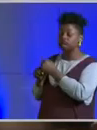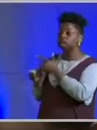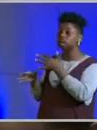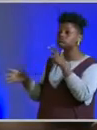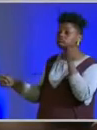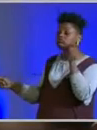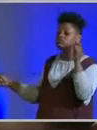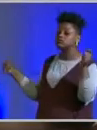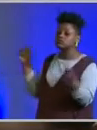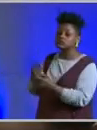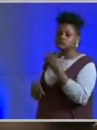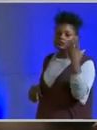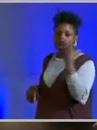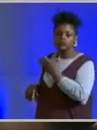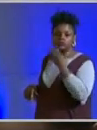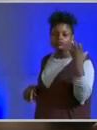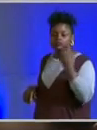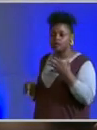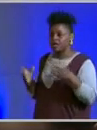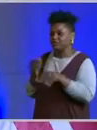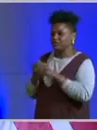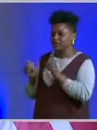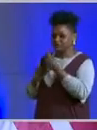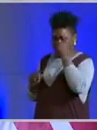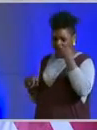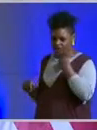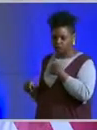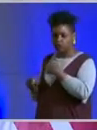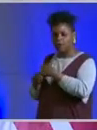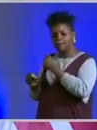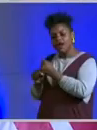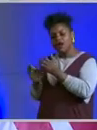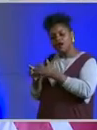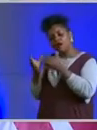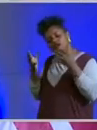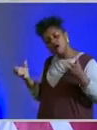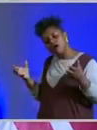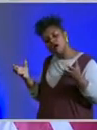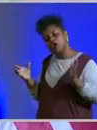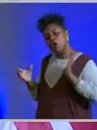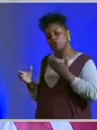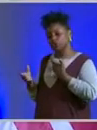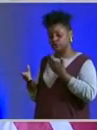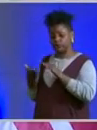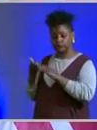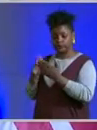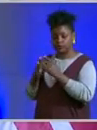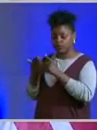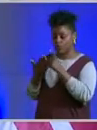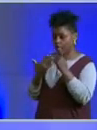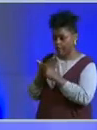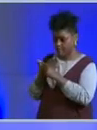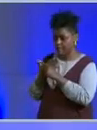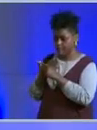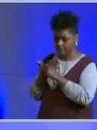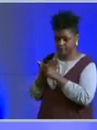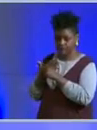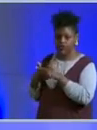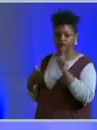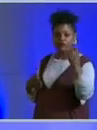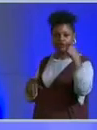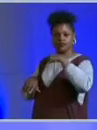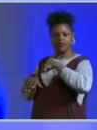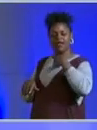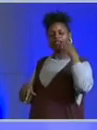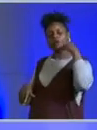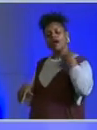for us. We've been able to make lots and lots of strides around the New Communities program. I think this is one of the first times where we've got all 4